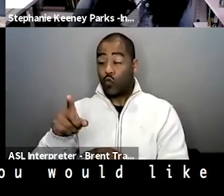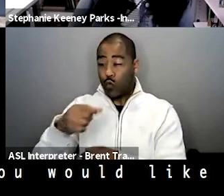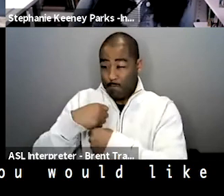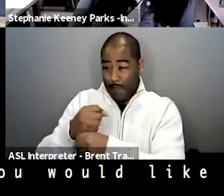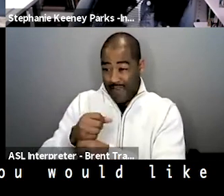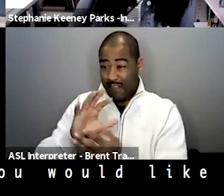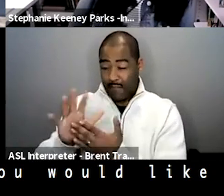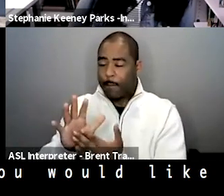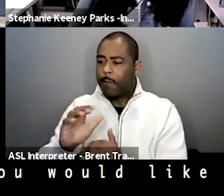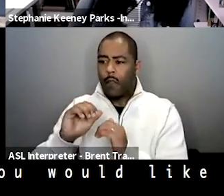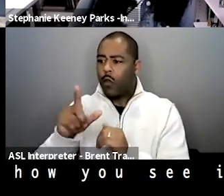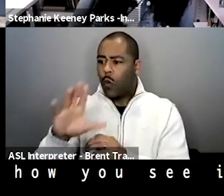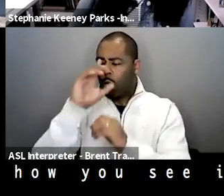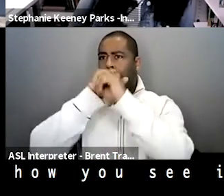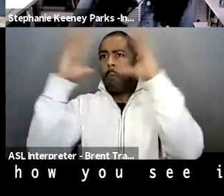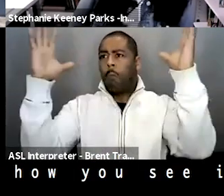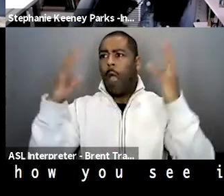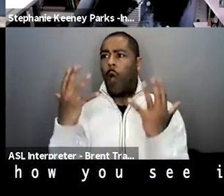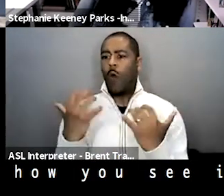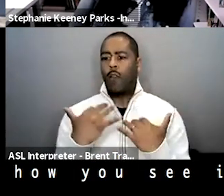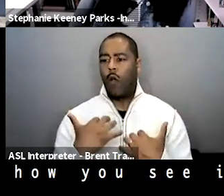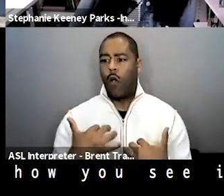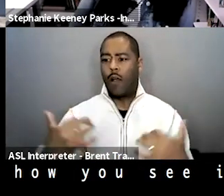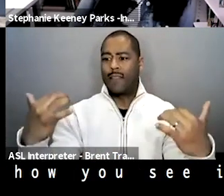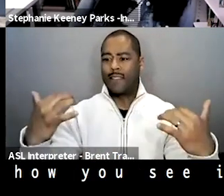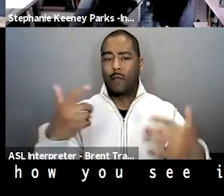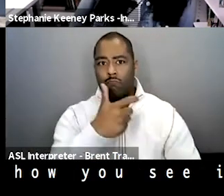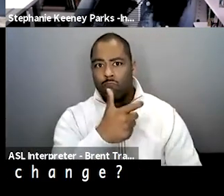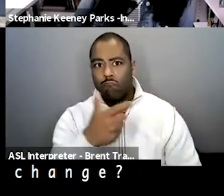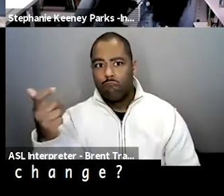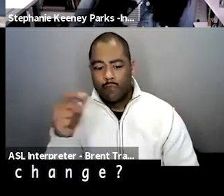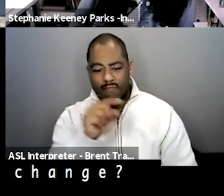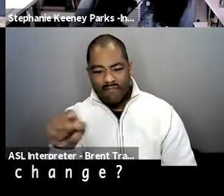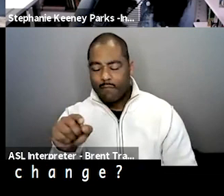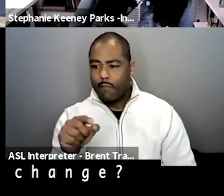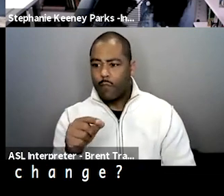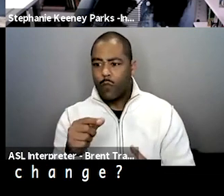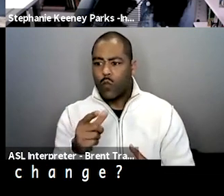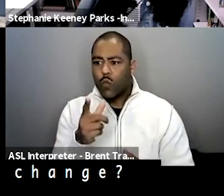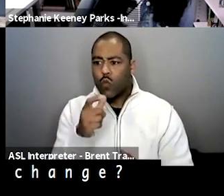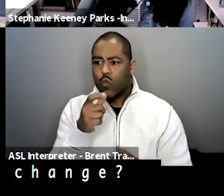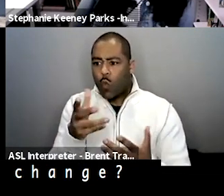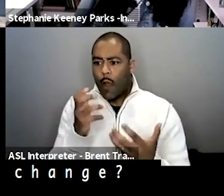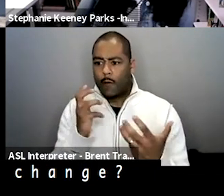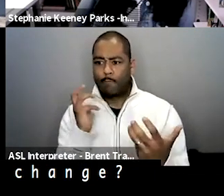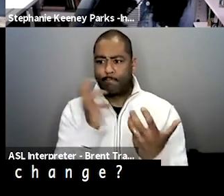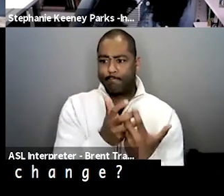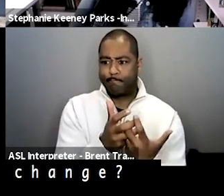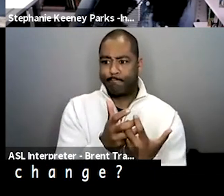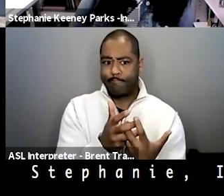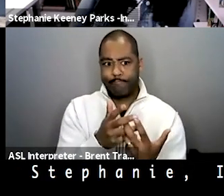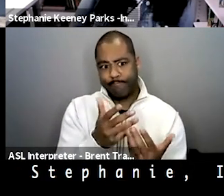So can you just speak to who you'd like to see the film and how you see it possibly creating